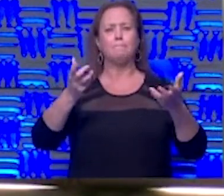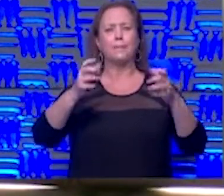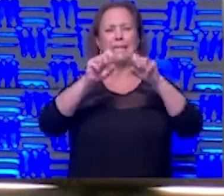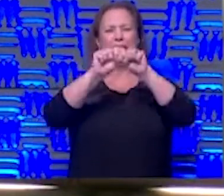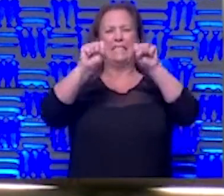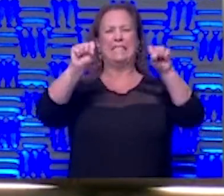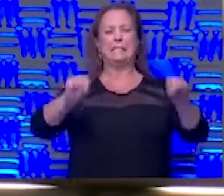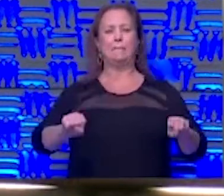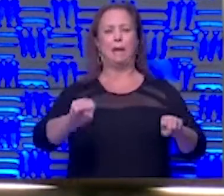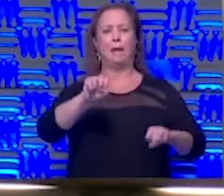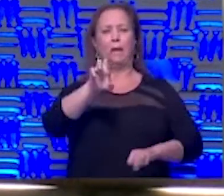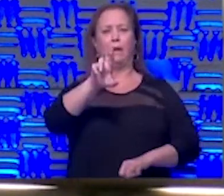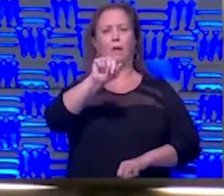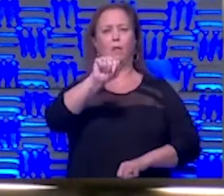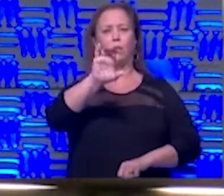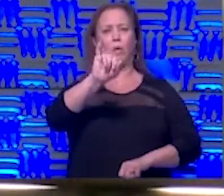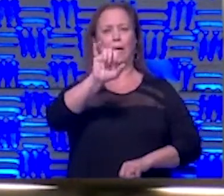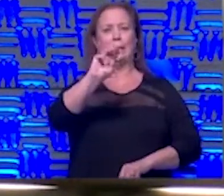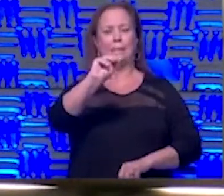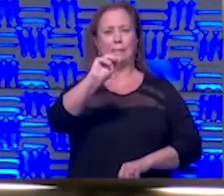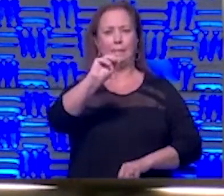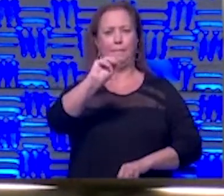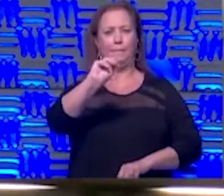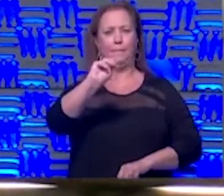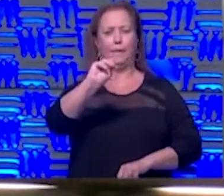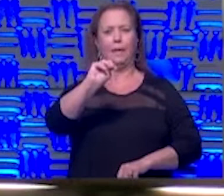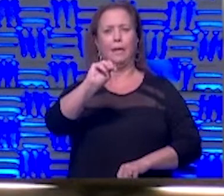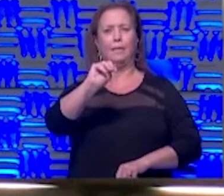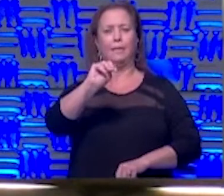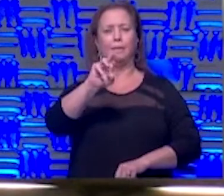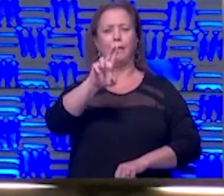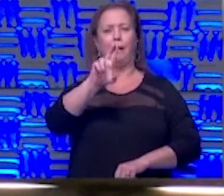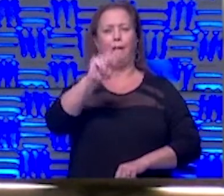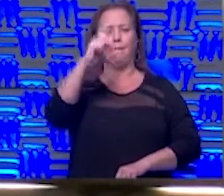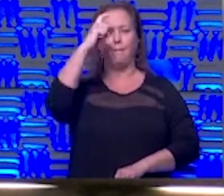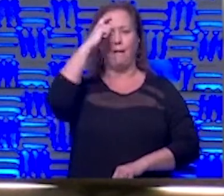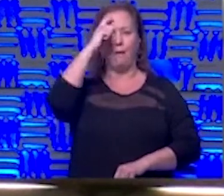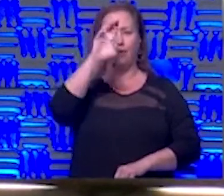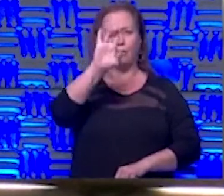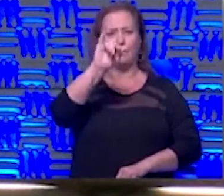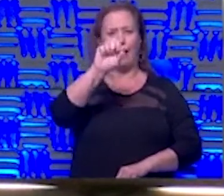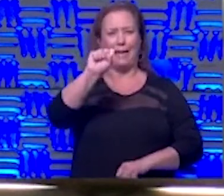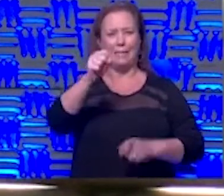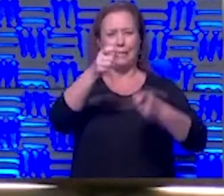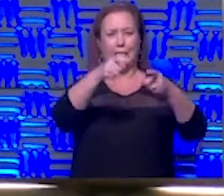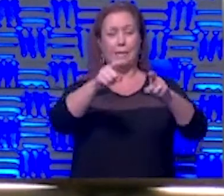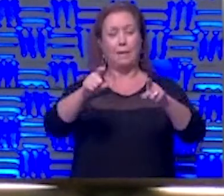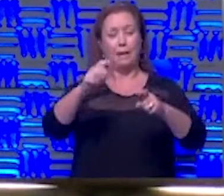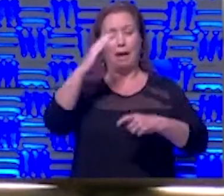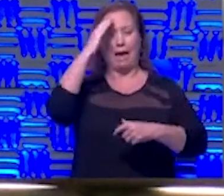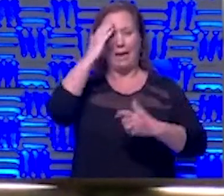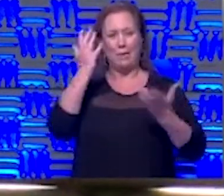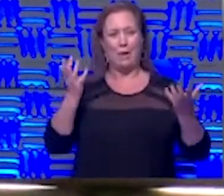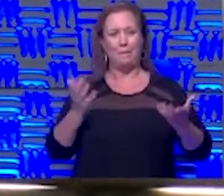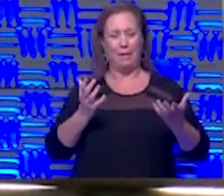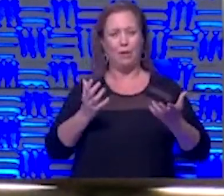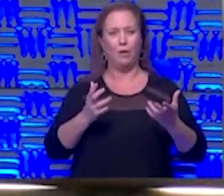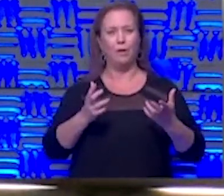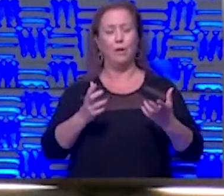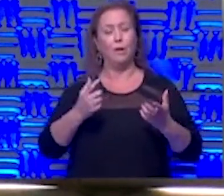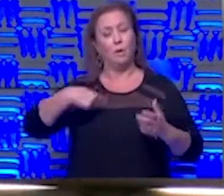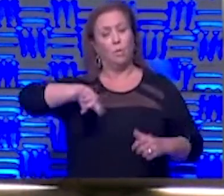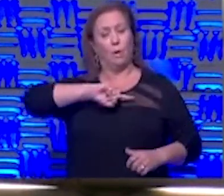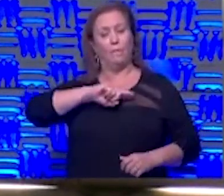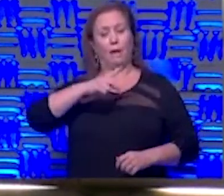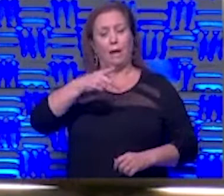systematic racism, dealing with this unconscious bias that's out there? I know I'm on this panel. We've had a